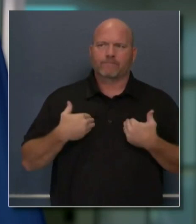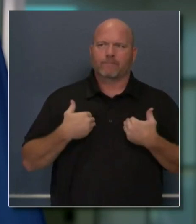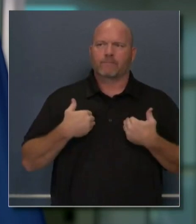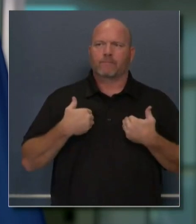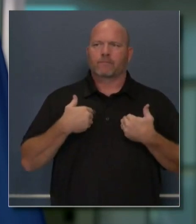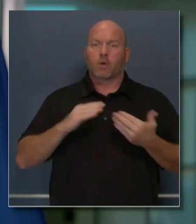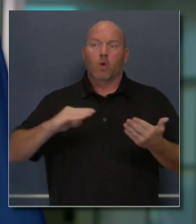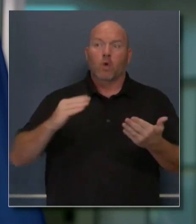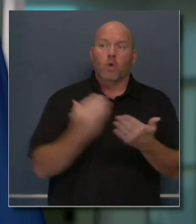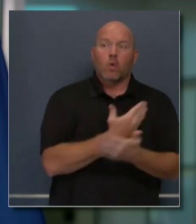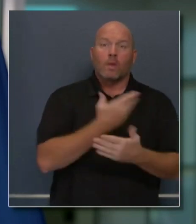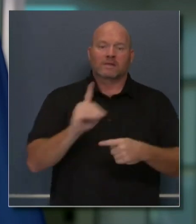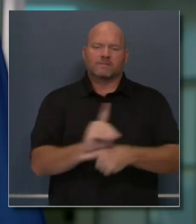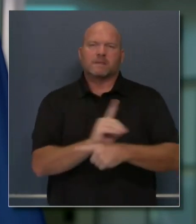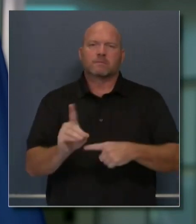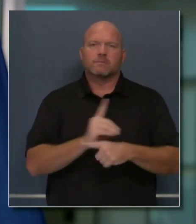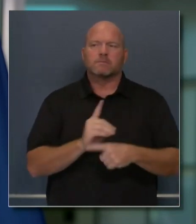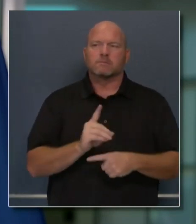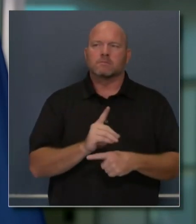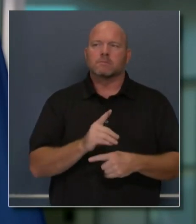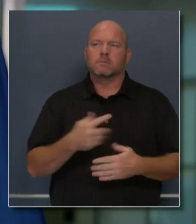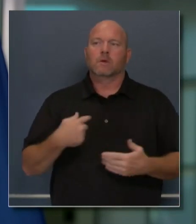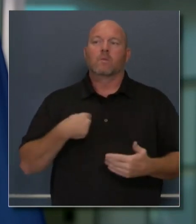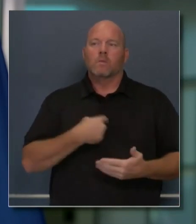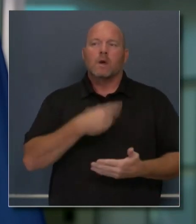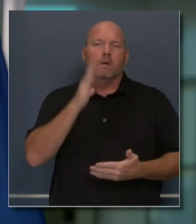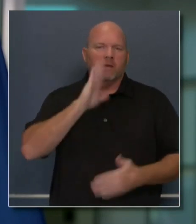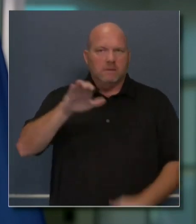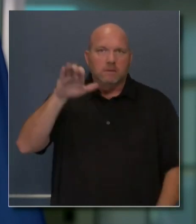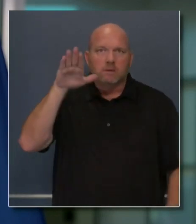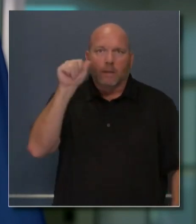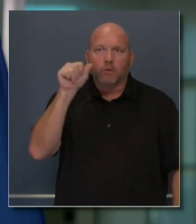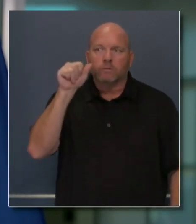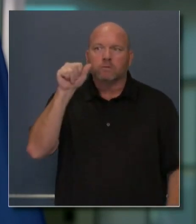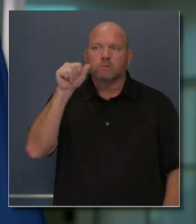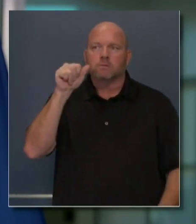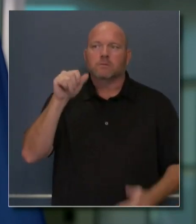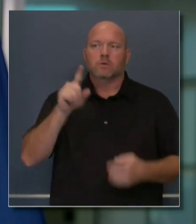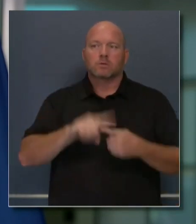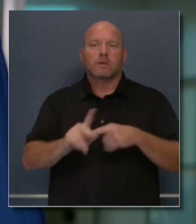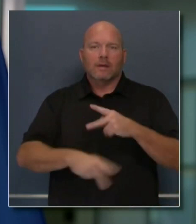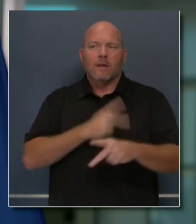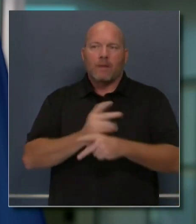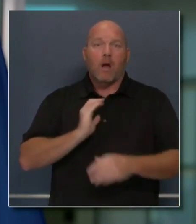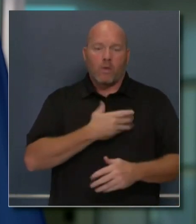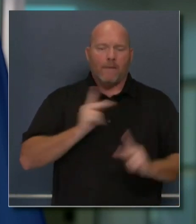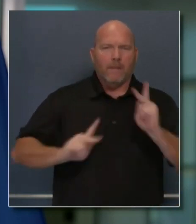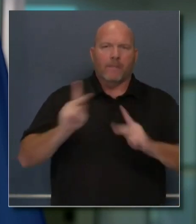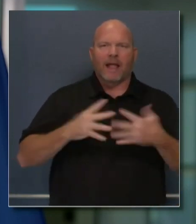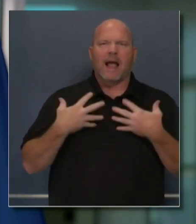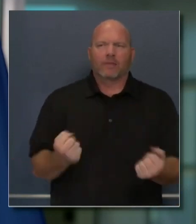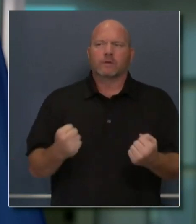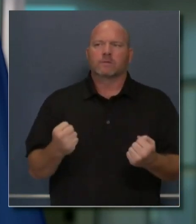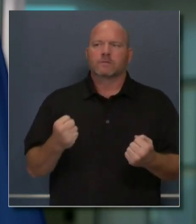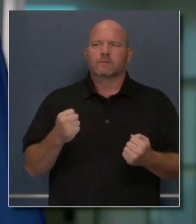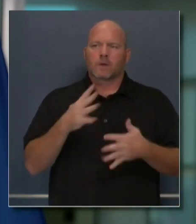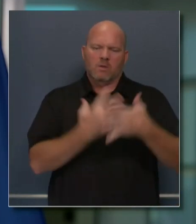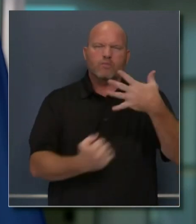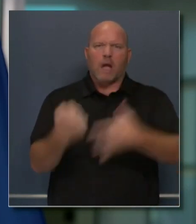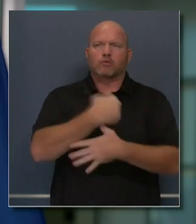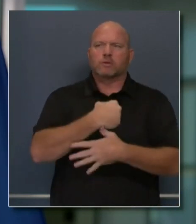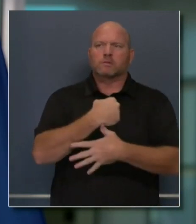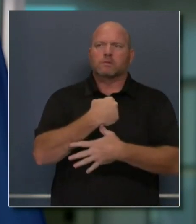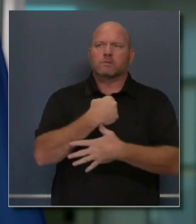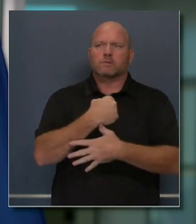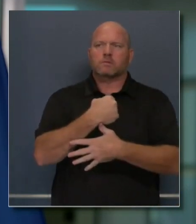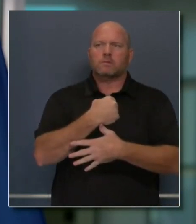discipline, and we're going to be stubborn in terms of keeping people's health front and center and balancing